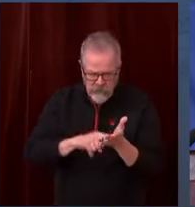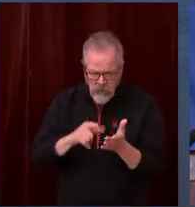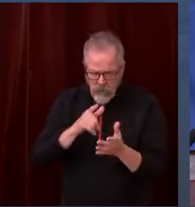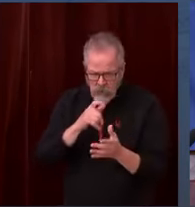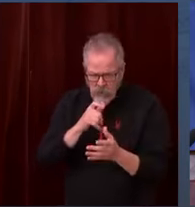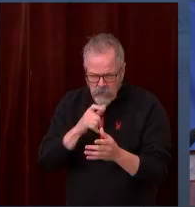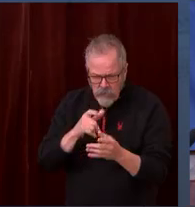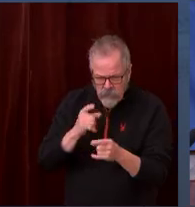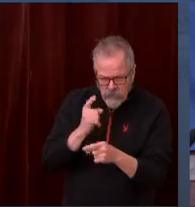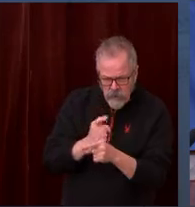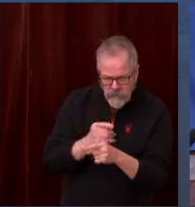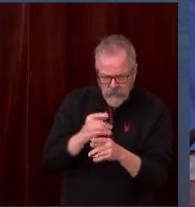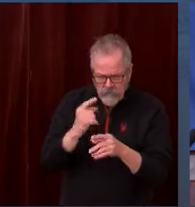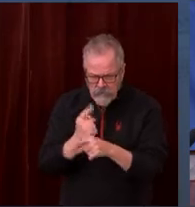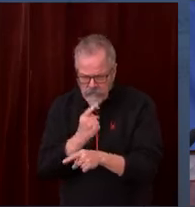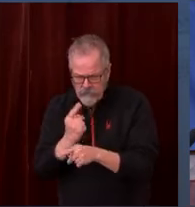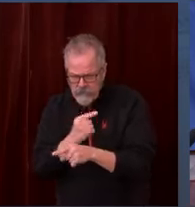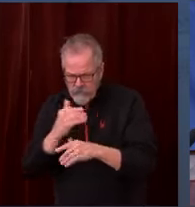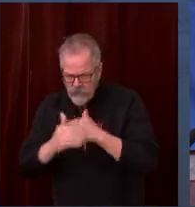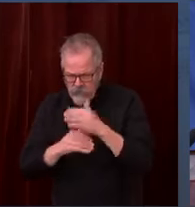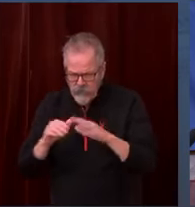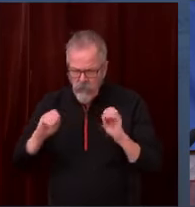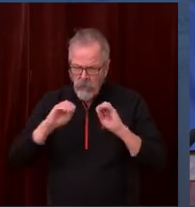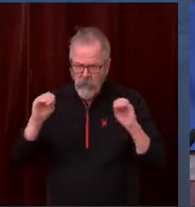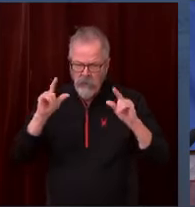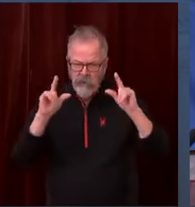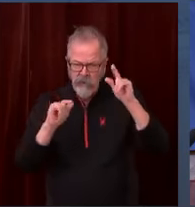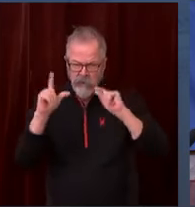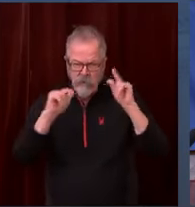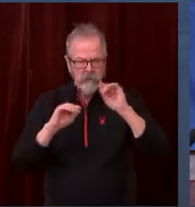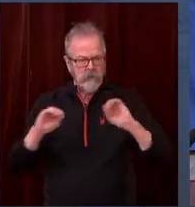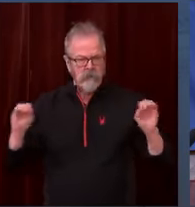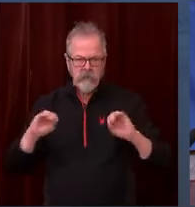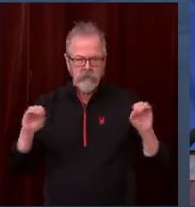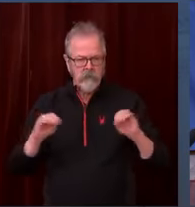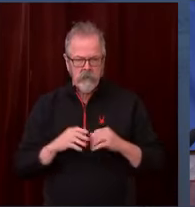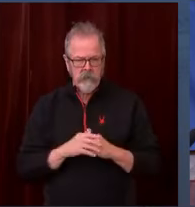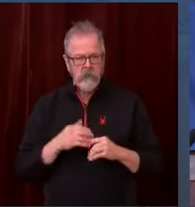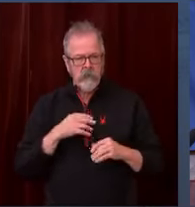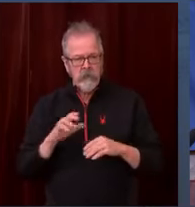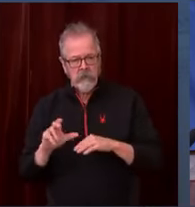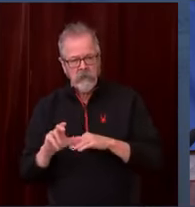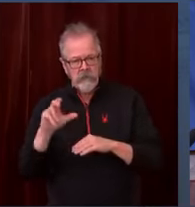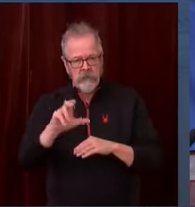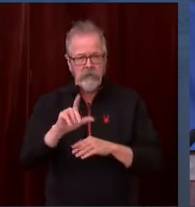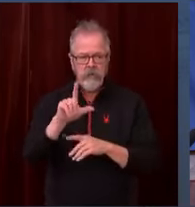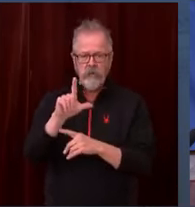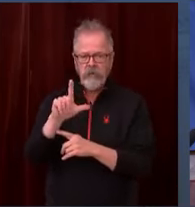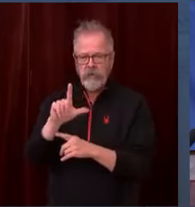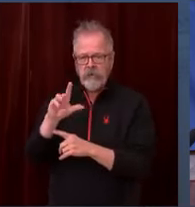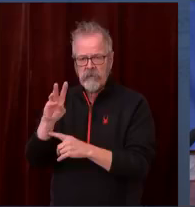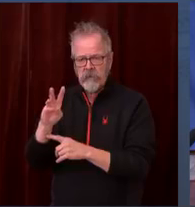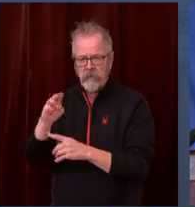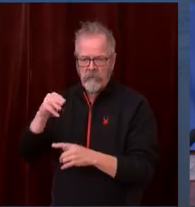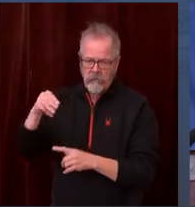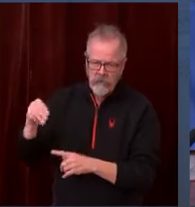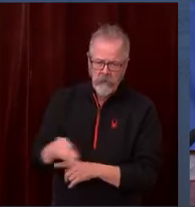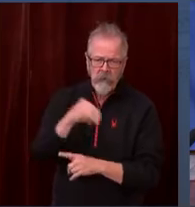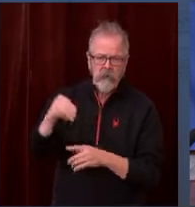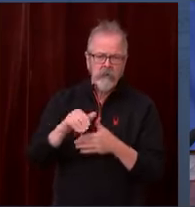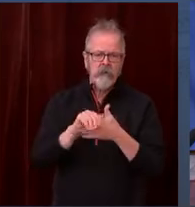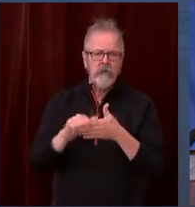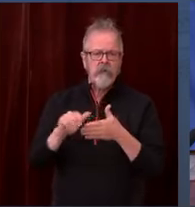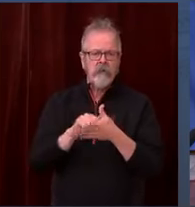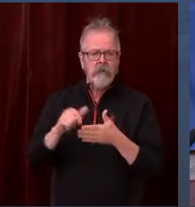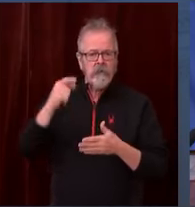not only fair to the community, those communities disproportionately impacted by police use of force, but also necessary, and it will be adequate